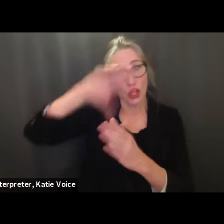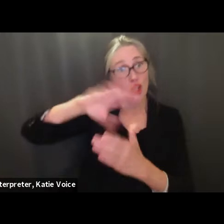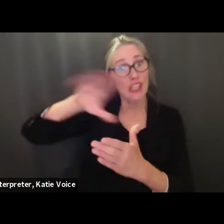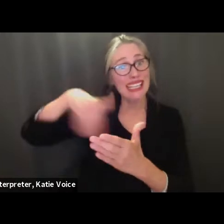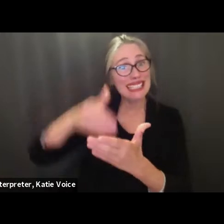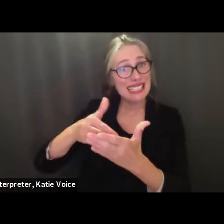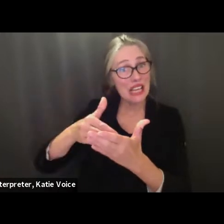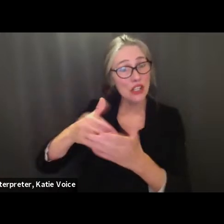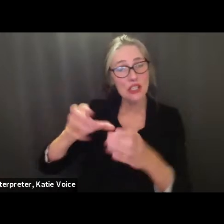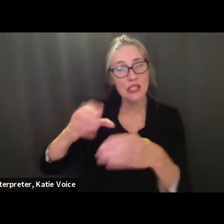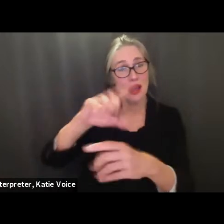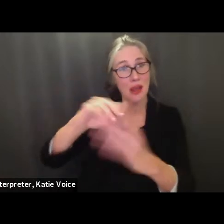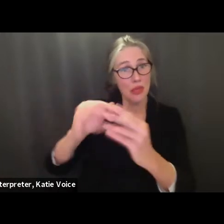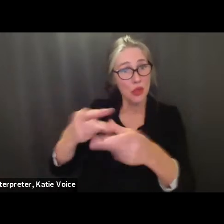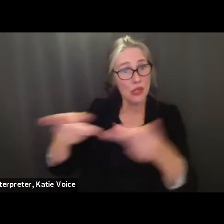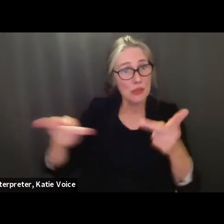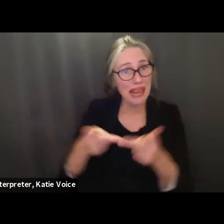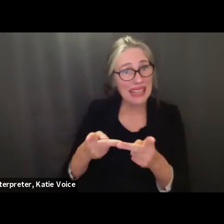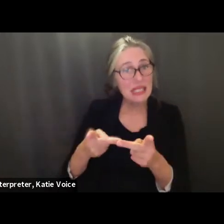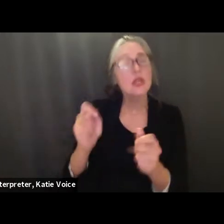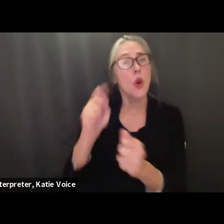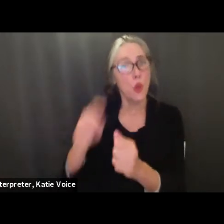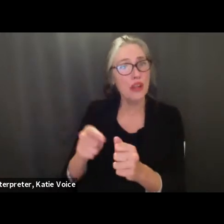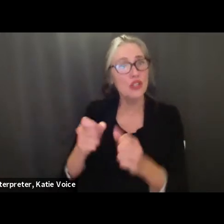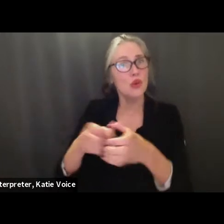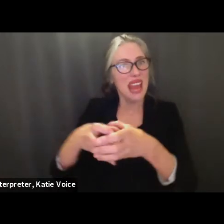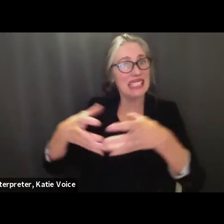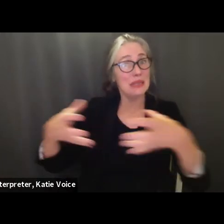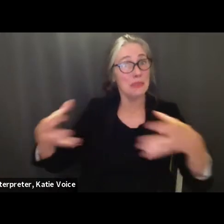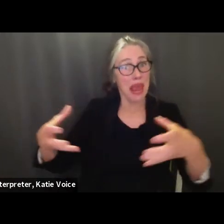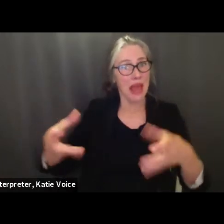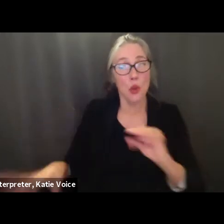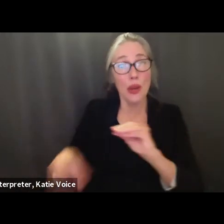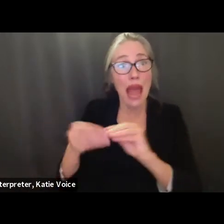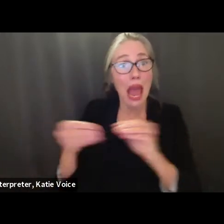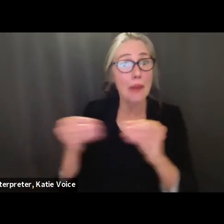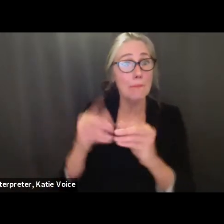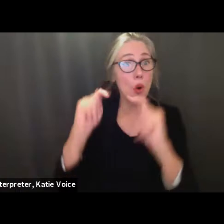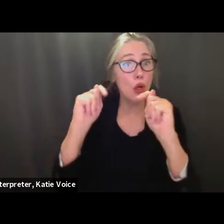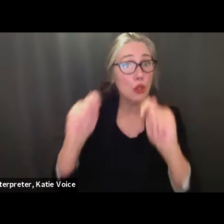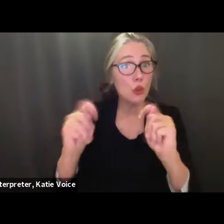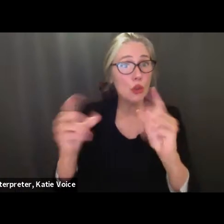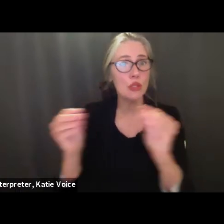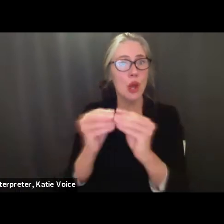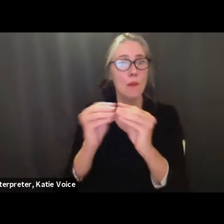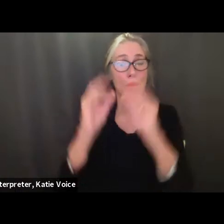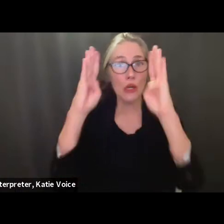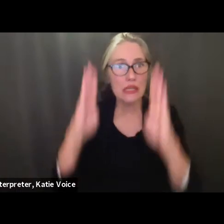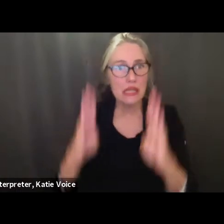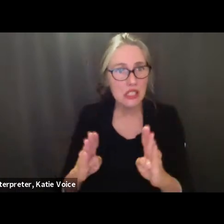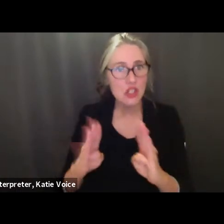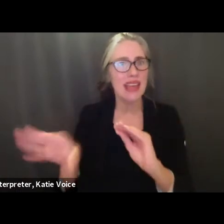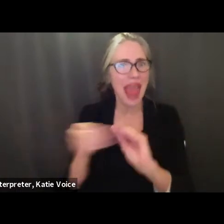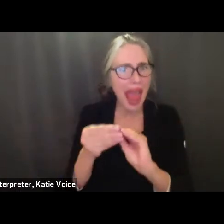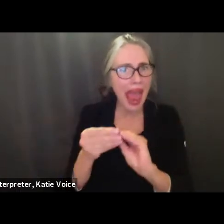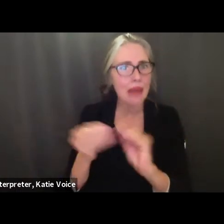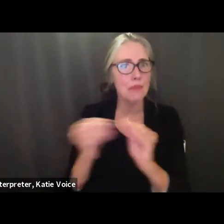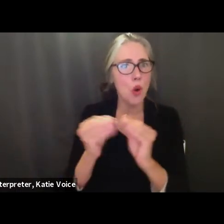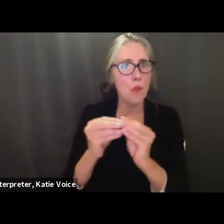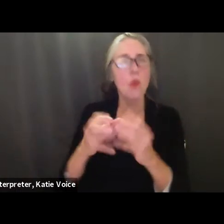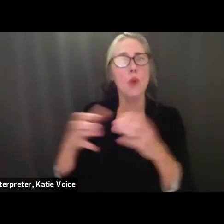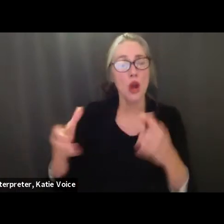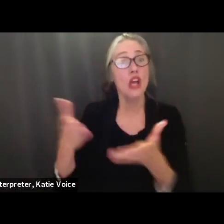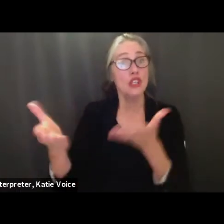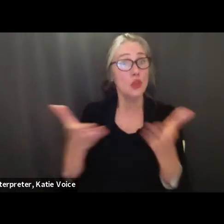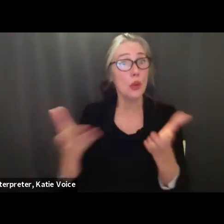of contracted tutors and mentors that we have working with our Avid and Peak students, so that we can serve more of